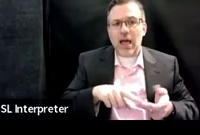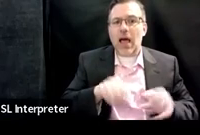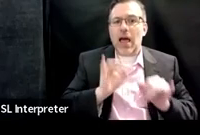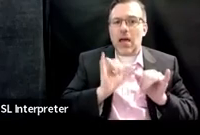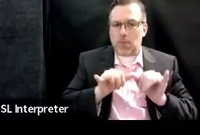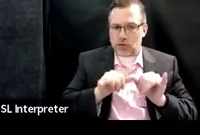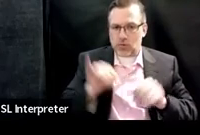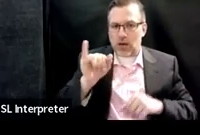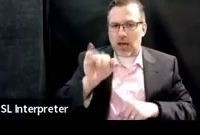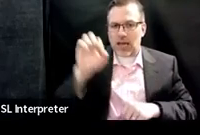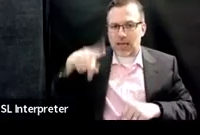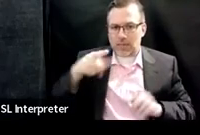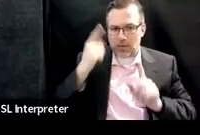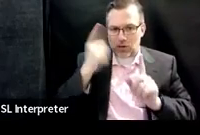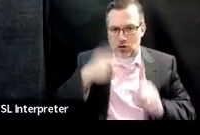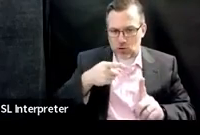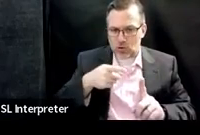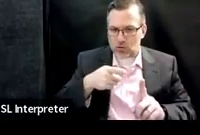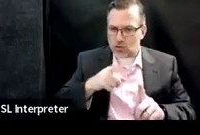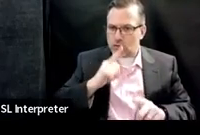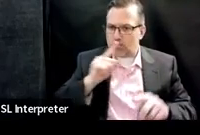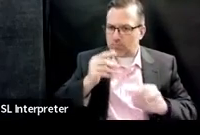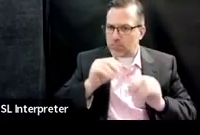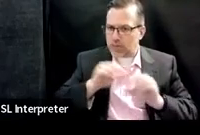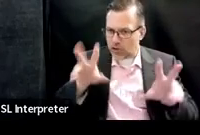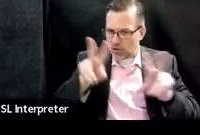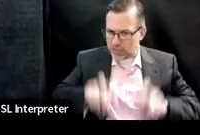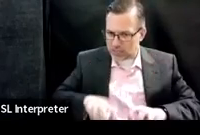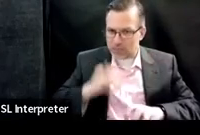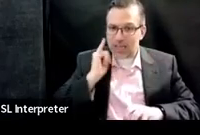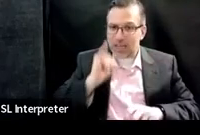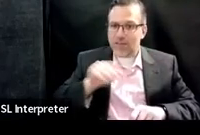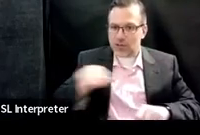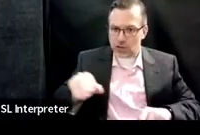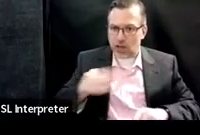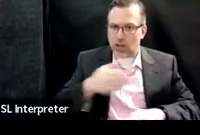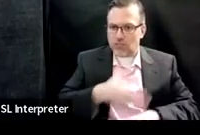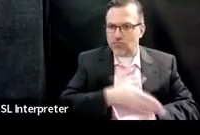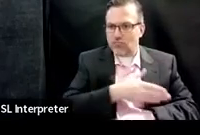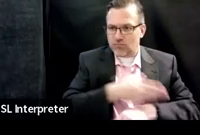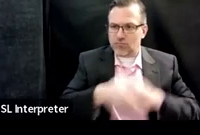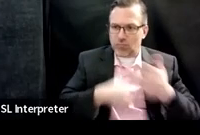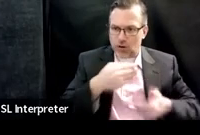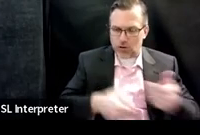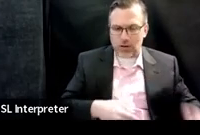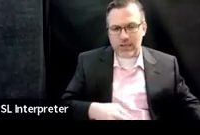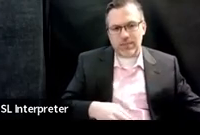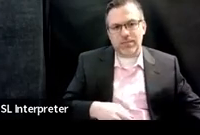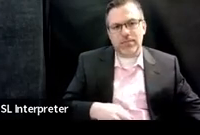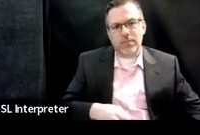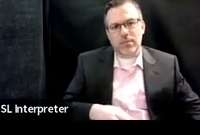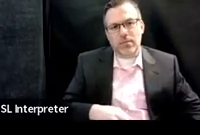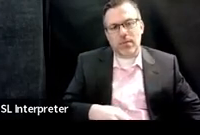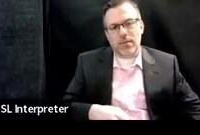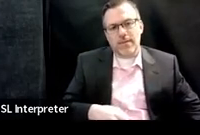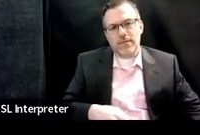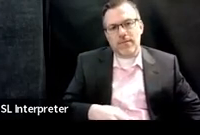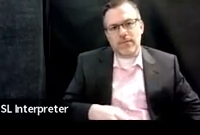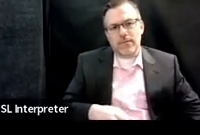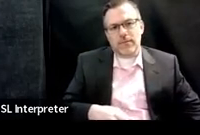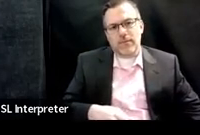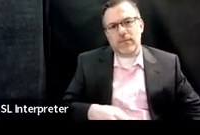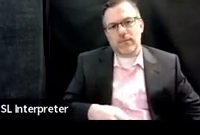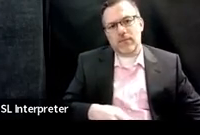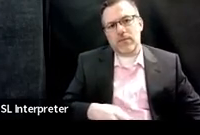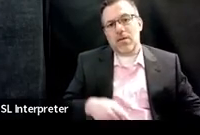clear assessment of whether the child is making adequate progress. So those are the important things to remember from